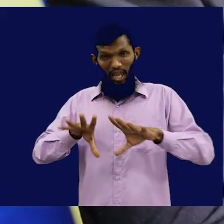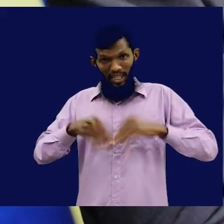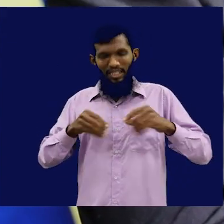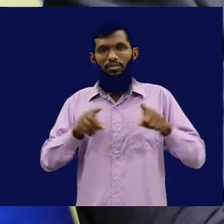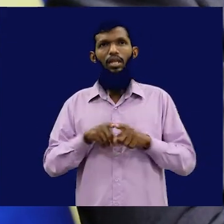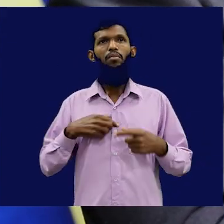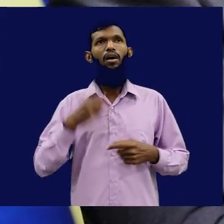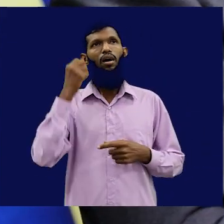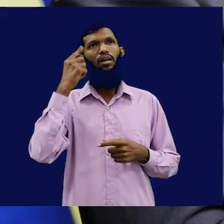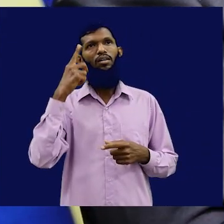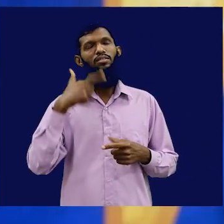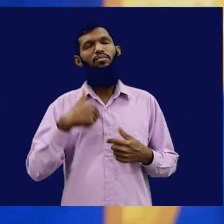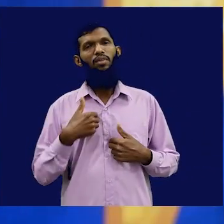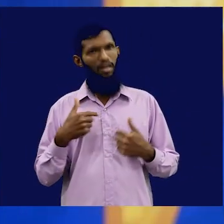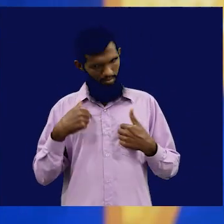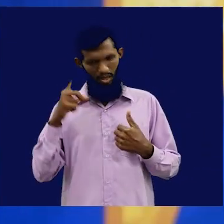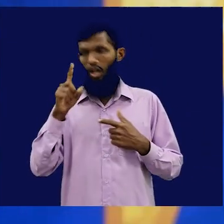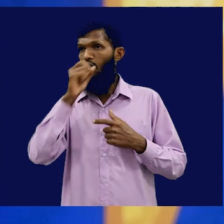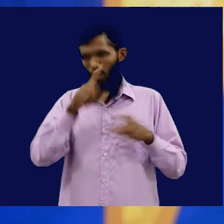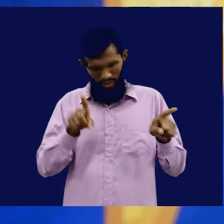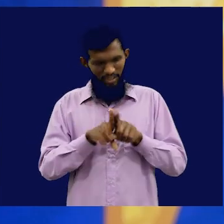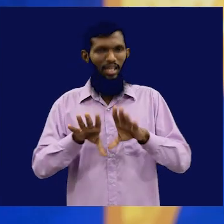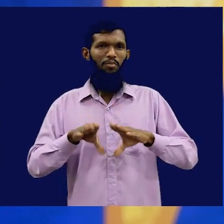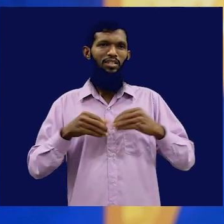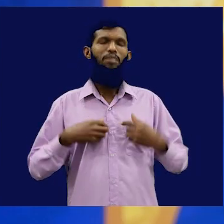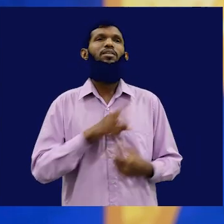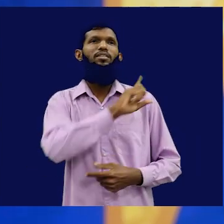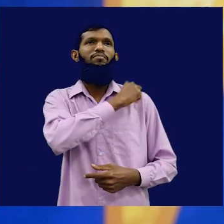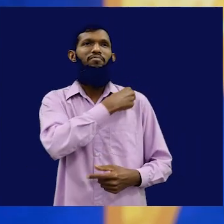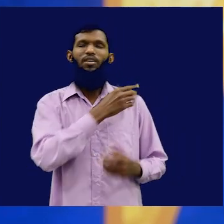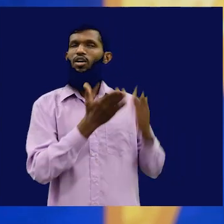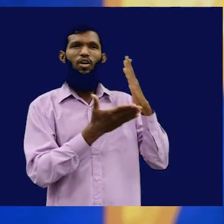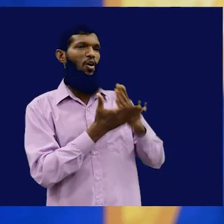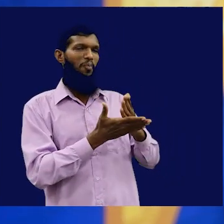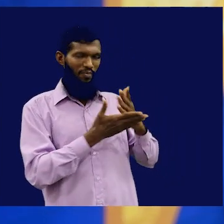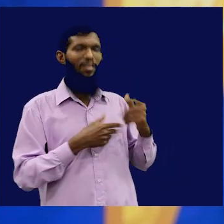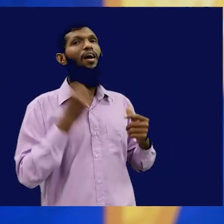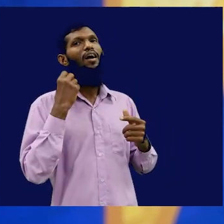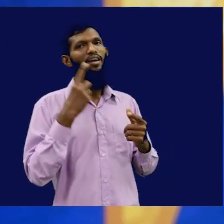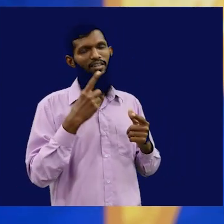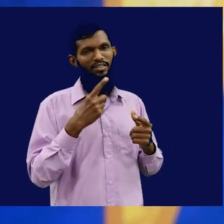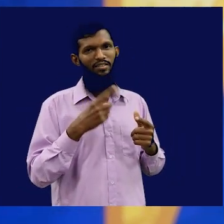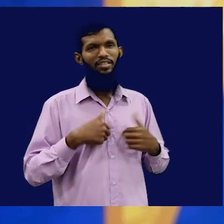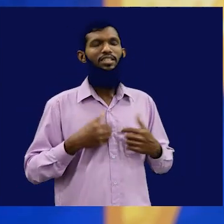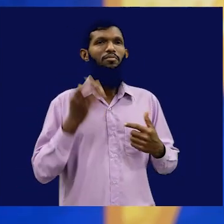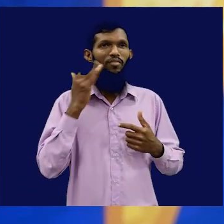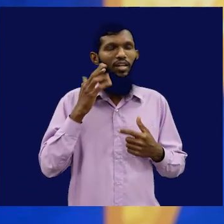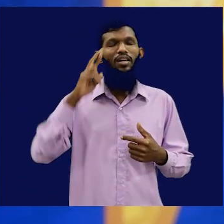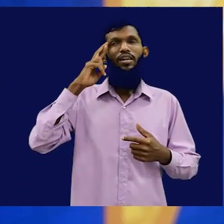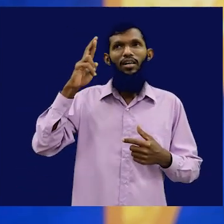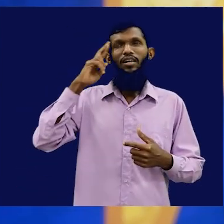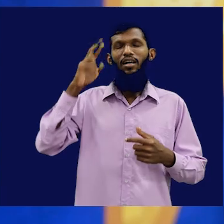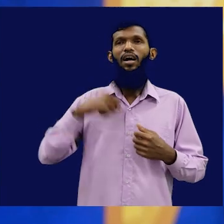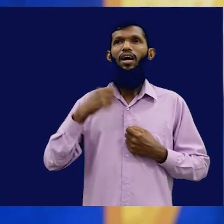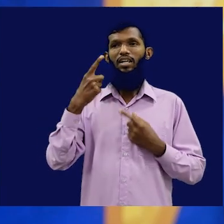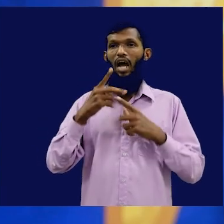insist on sinning after that? When he gives up haram things during his Ihram and keeps himself busy with the Talbiyah and Zikr,